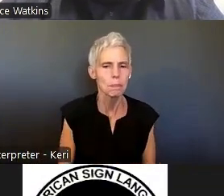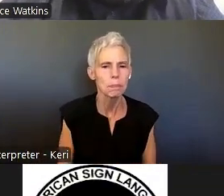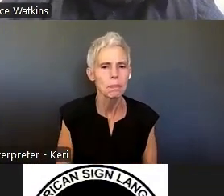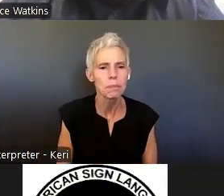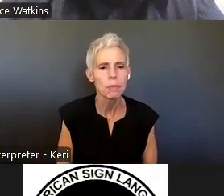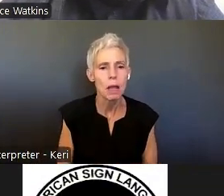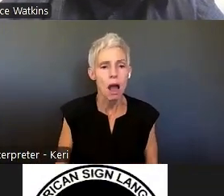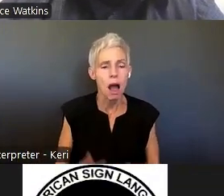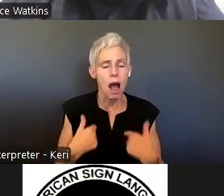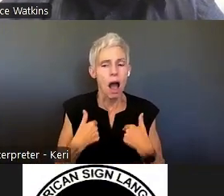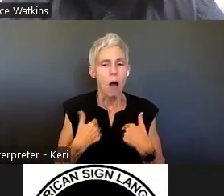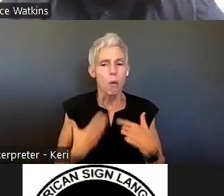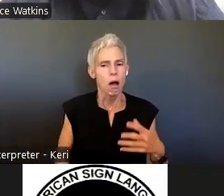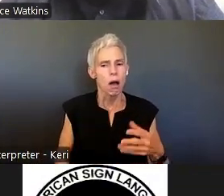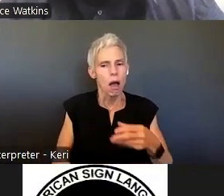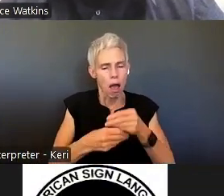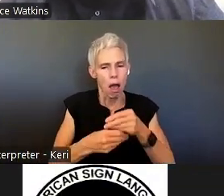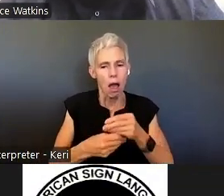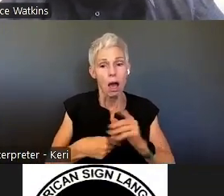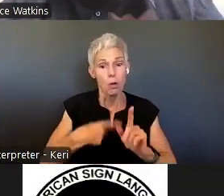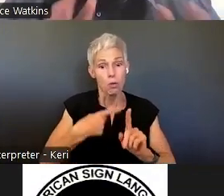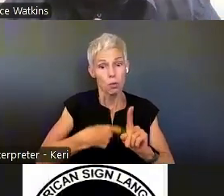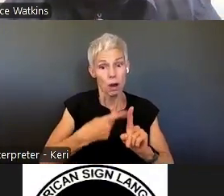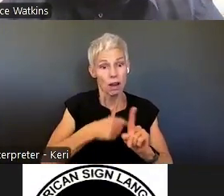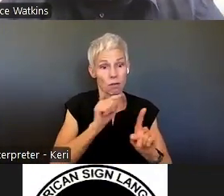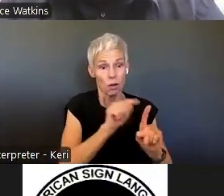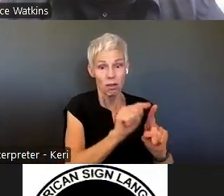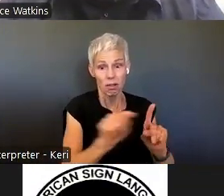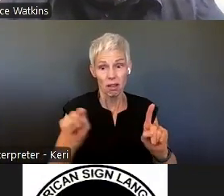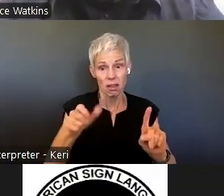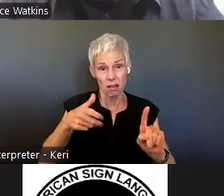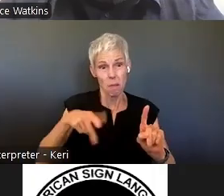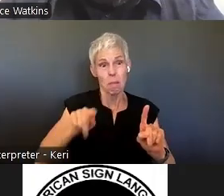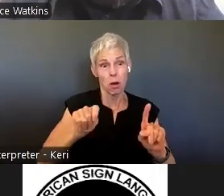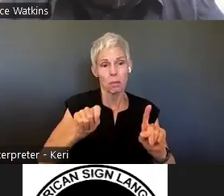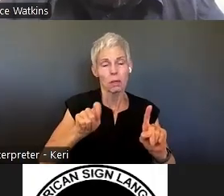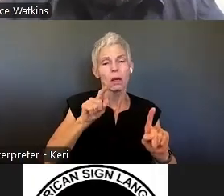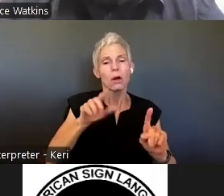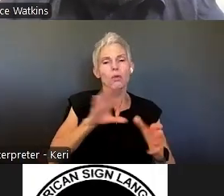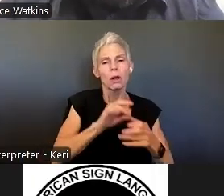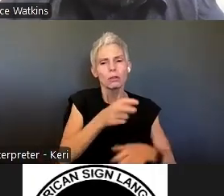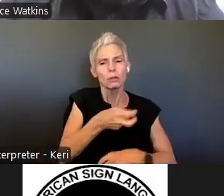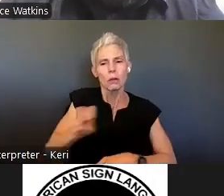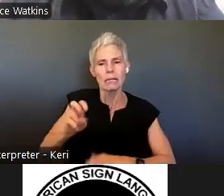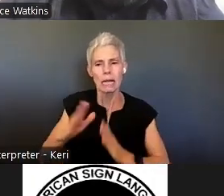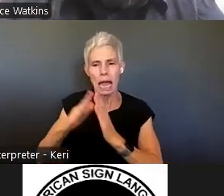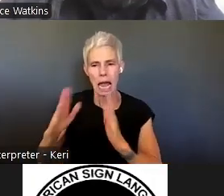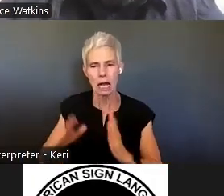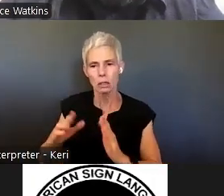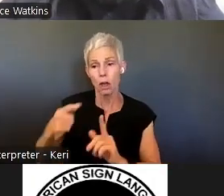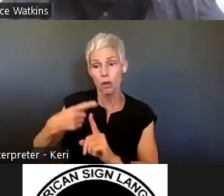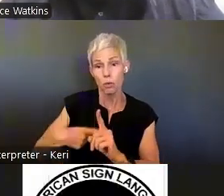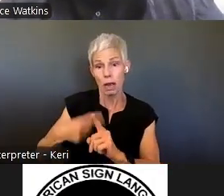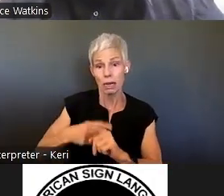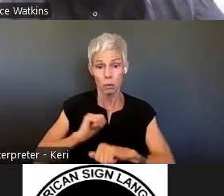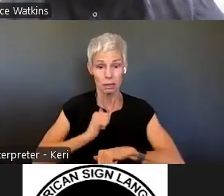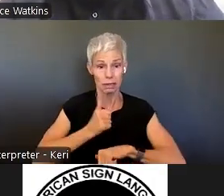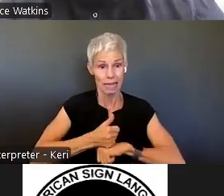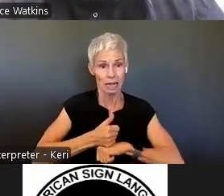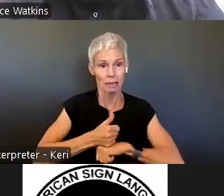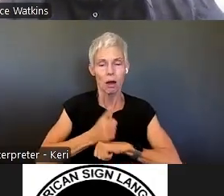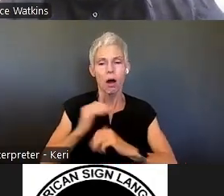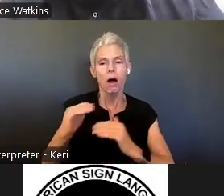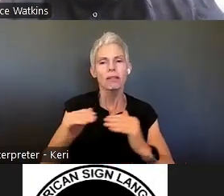I might want to add that the rent for these apartments for the transitional housing, it was set based on the fair market